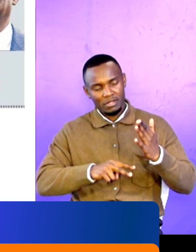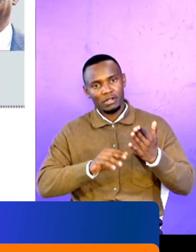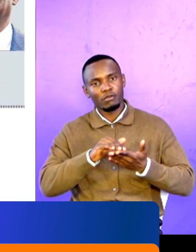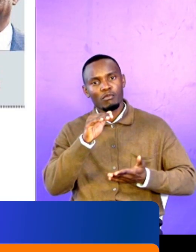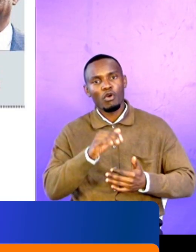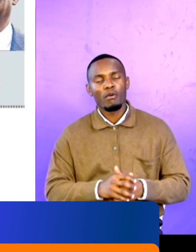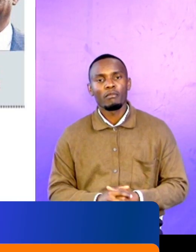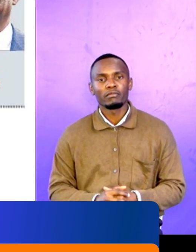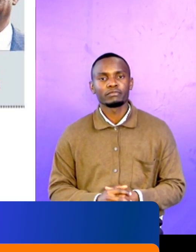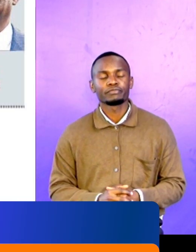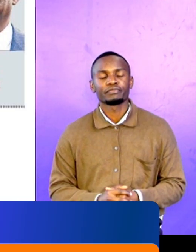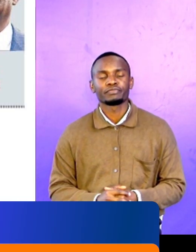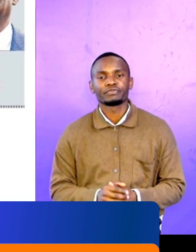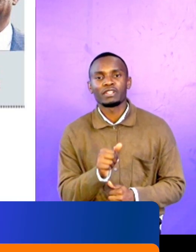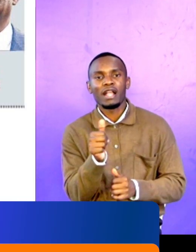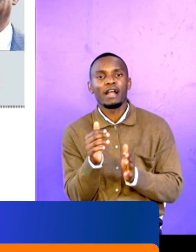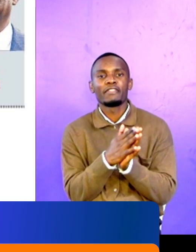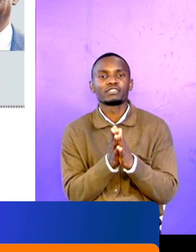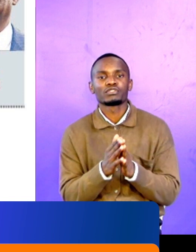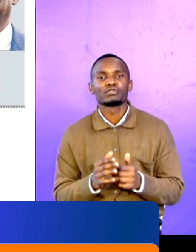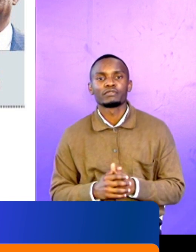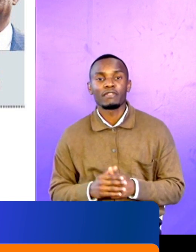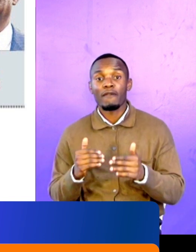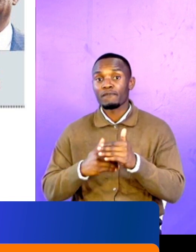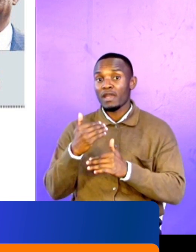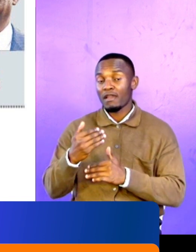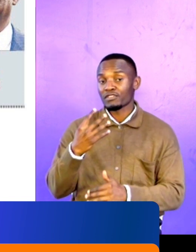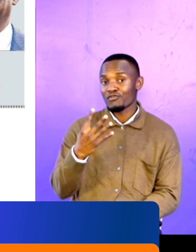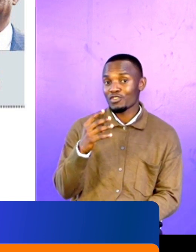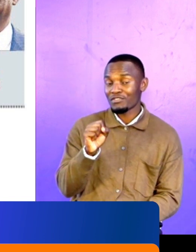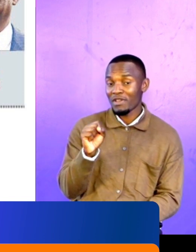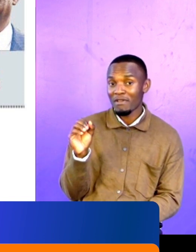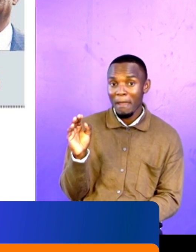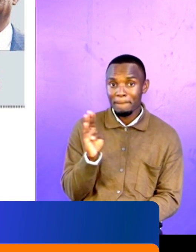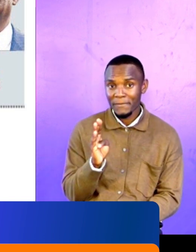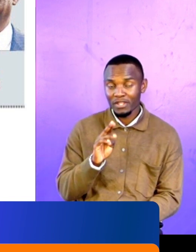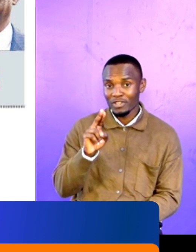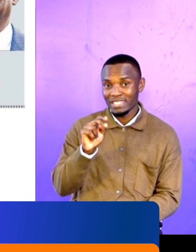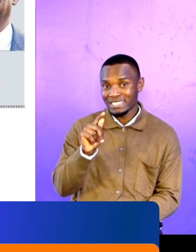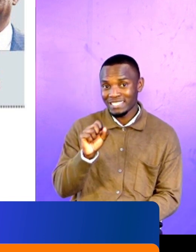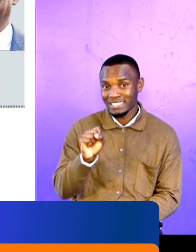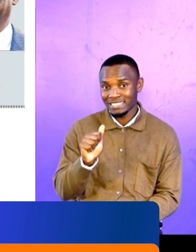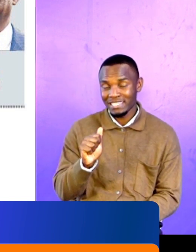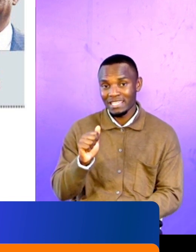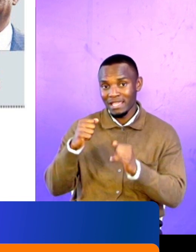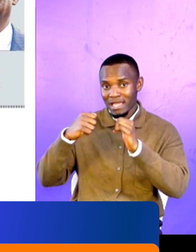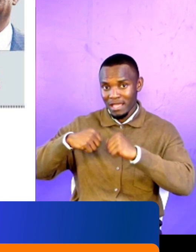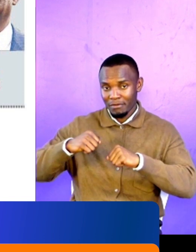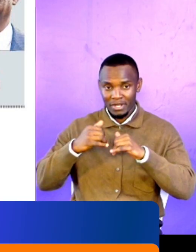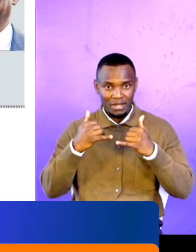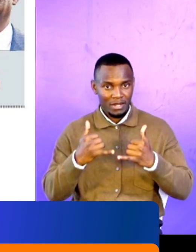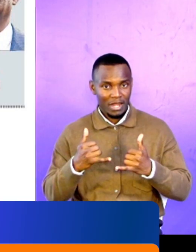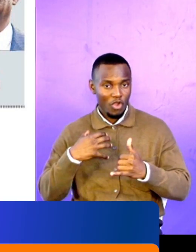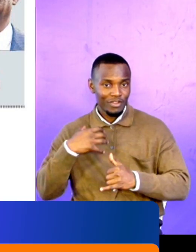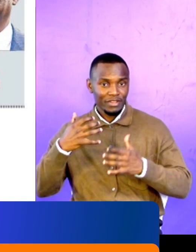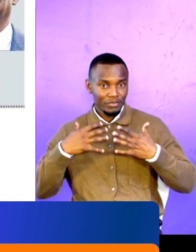morning. Among other stories, after 45 billion NTSA deal, tycoons eye sugar trade. All